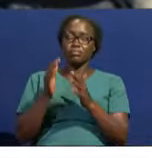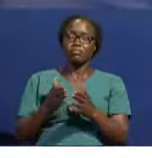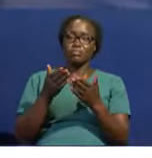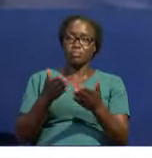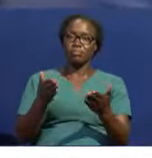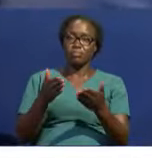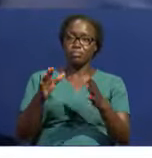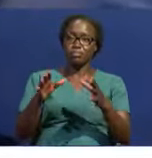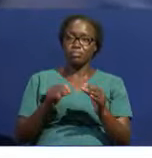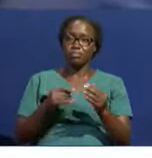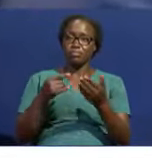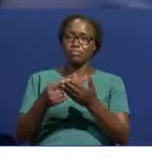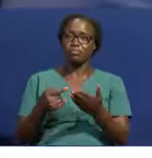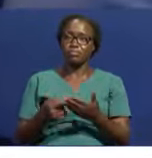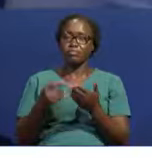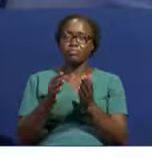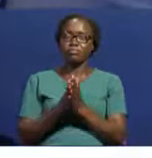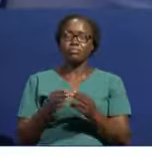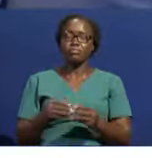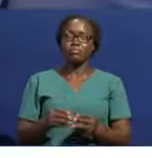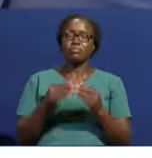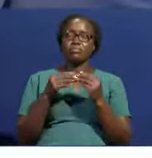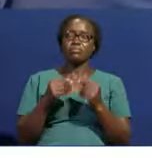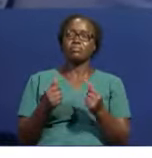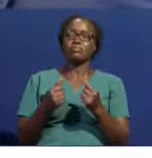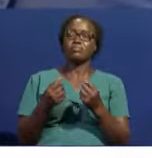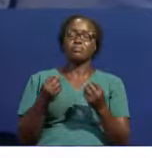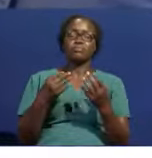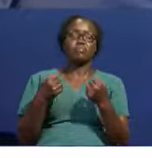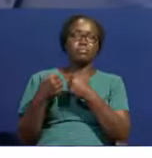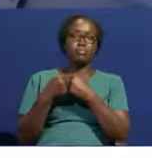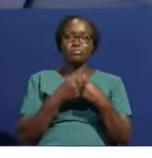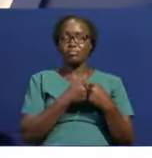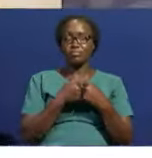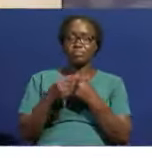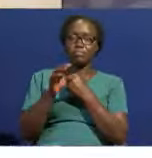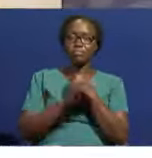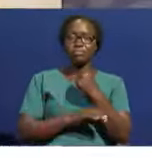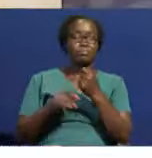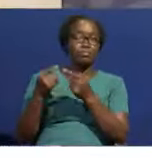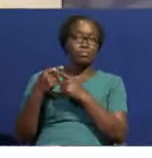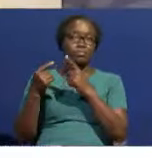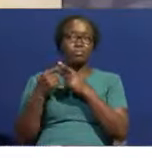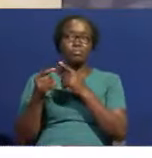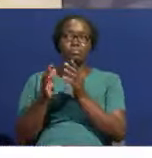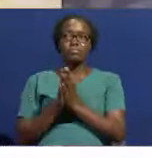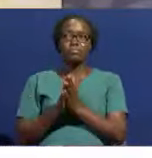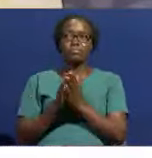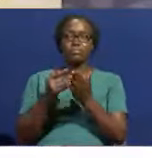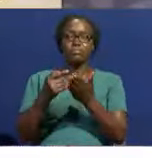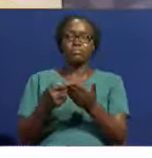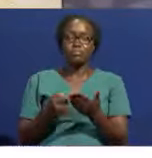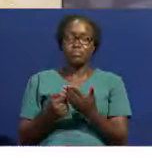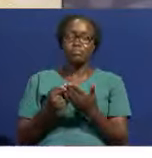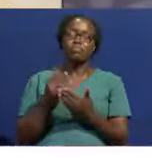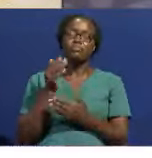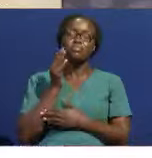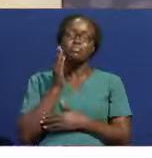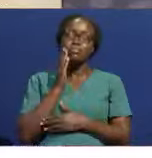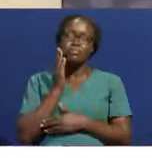embrace dialogue as a meaningful tool to address the numerous challenges facing the country. Dialogue is the